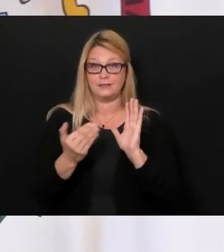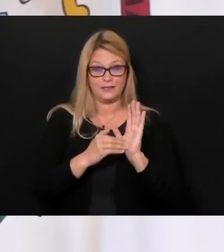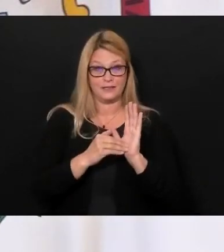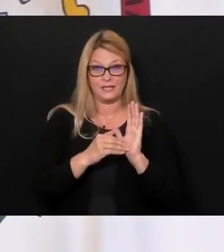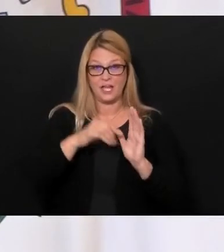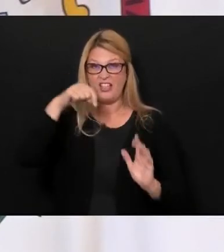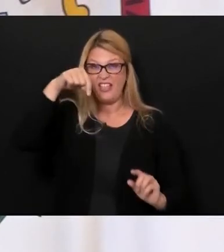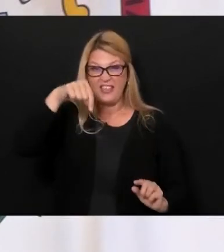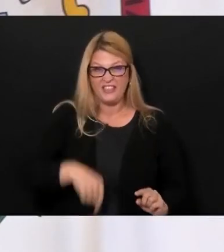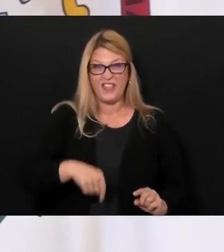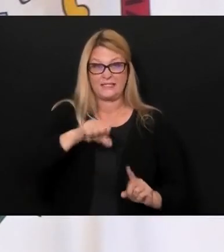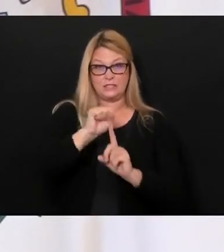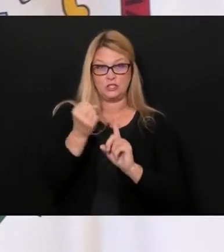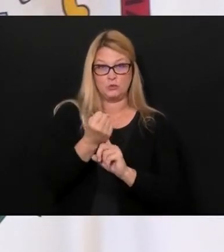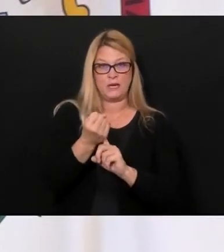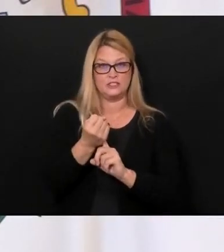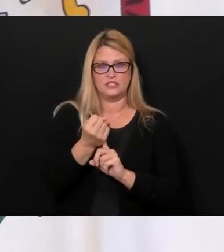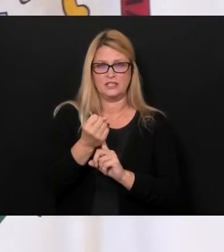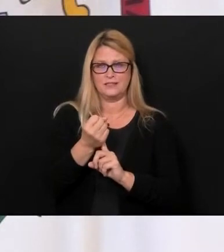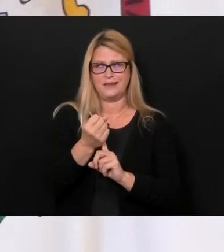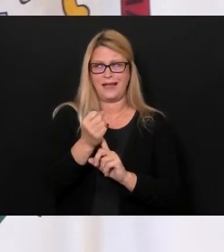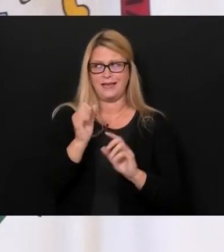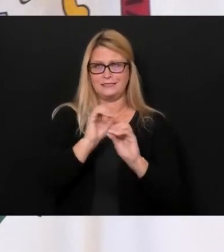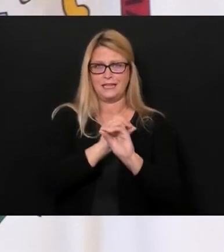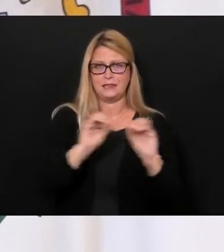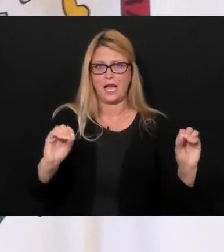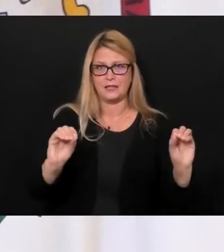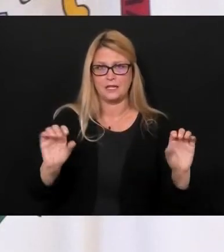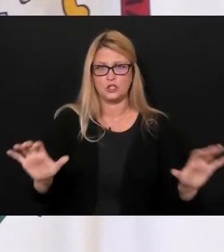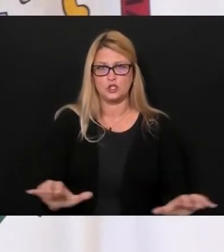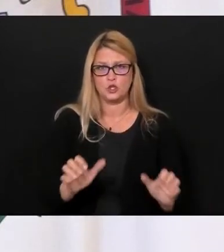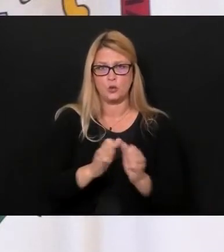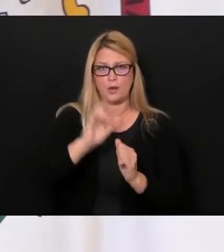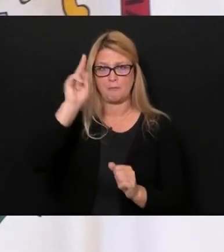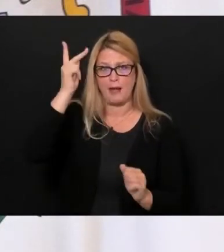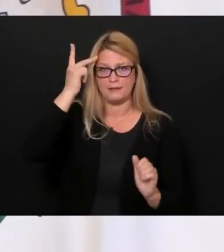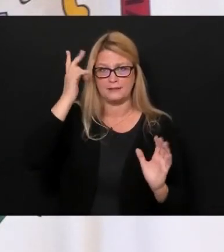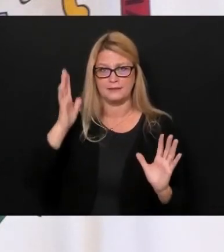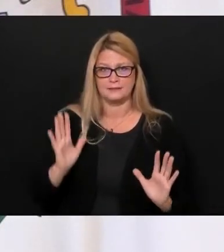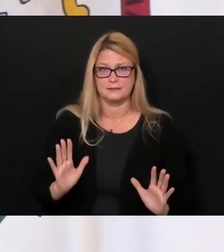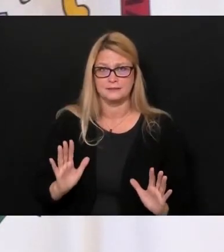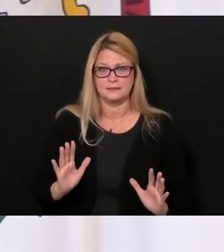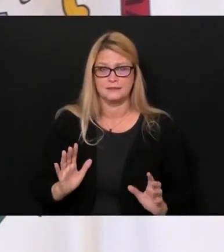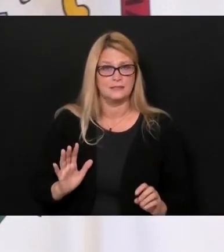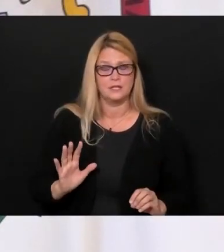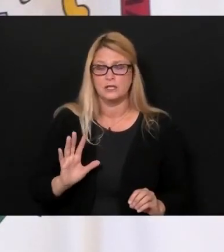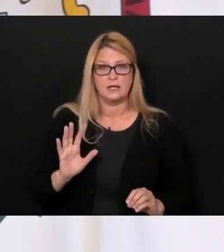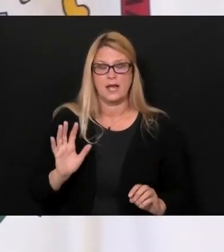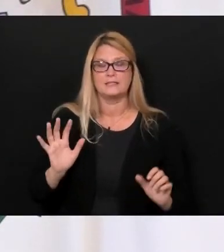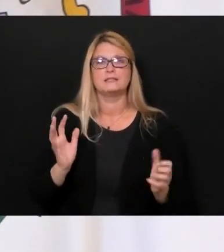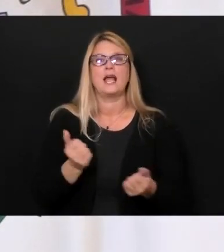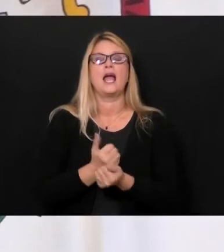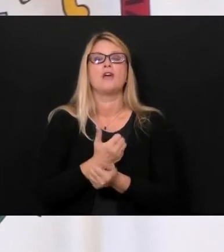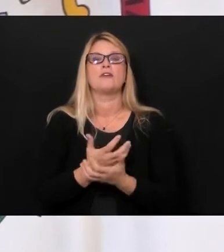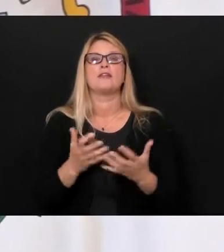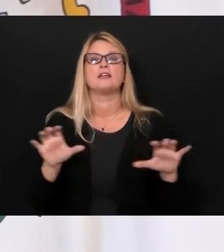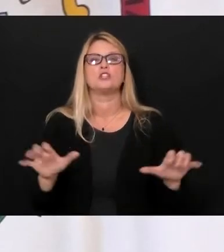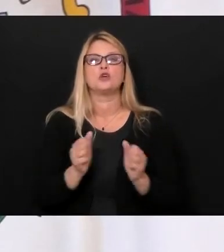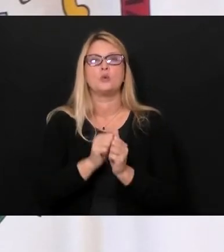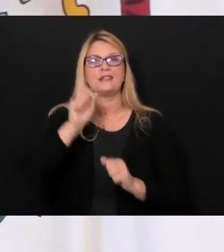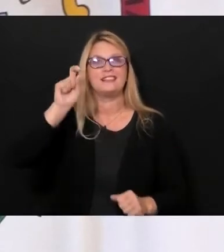This should have nothing to do with politics. It should have everything to do with need. And absolutely,